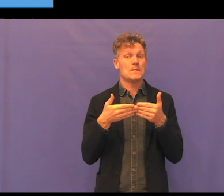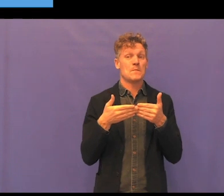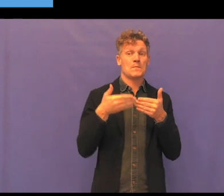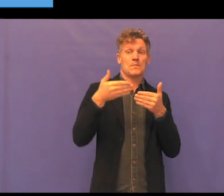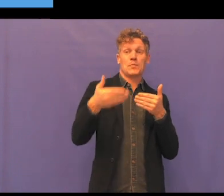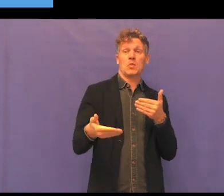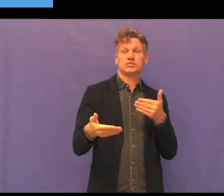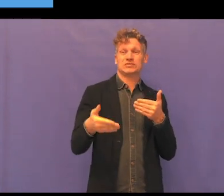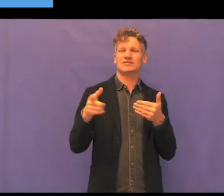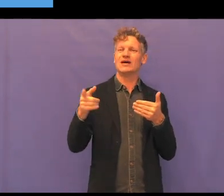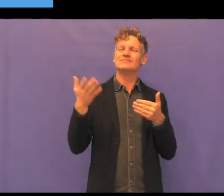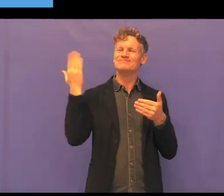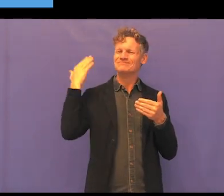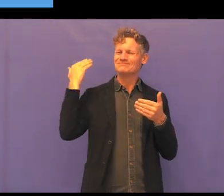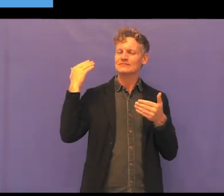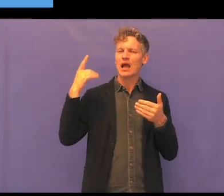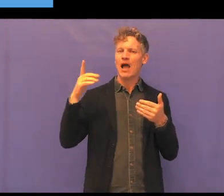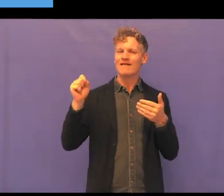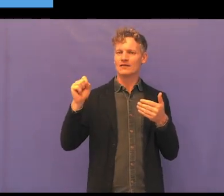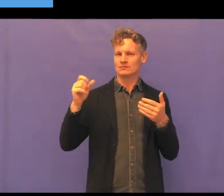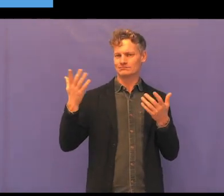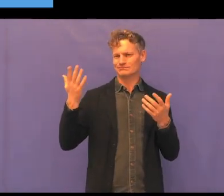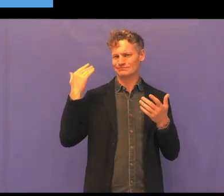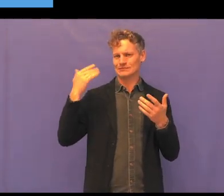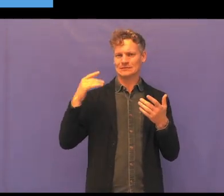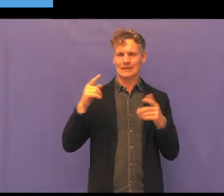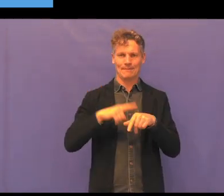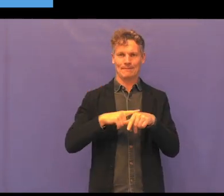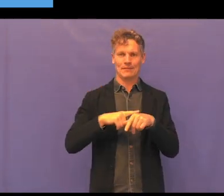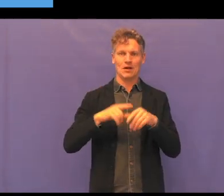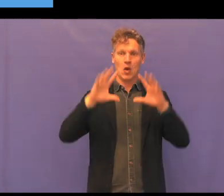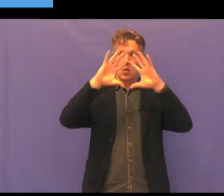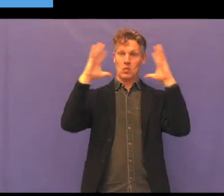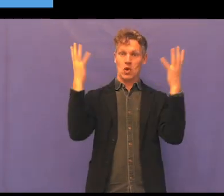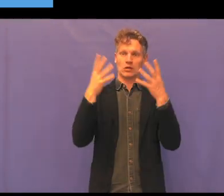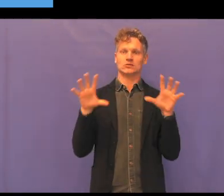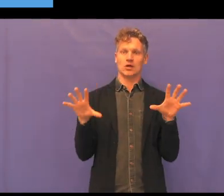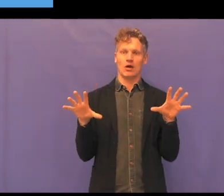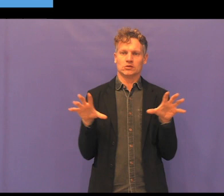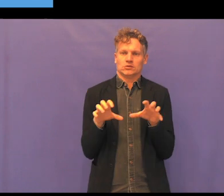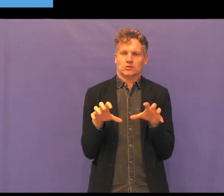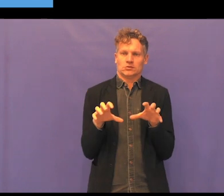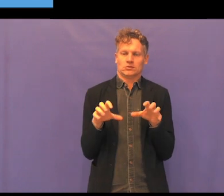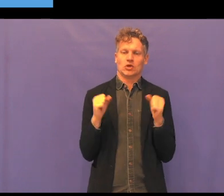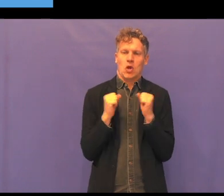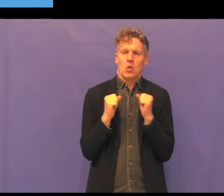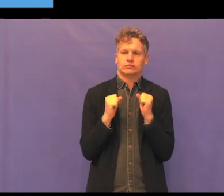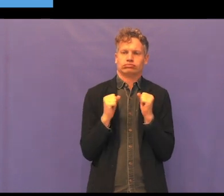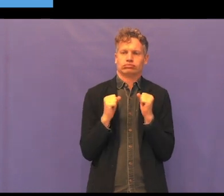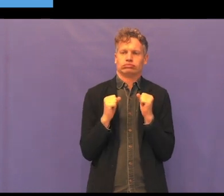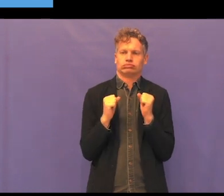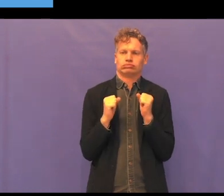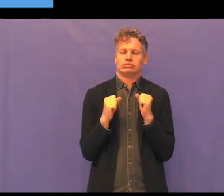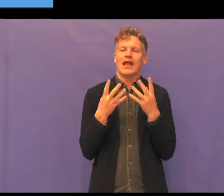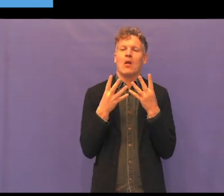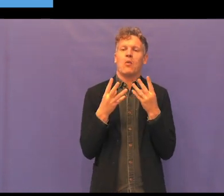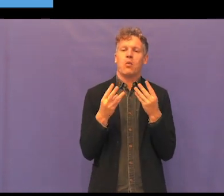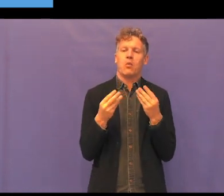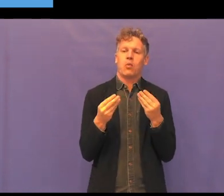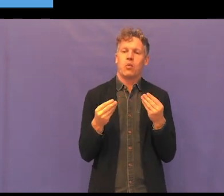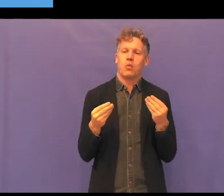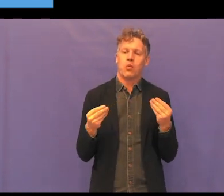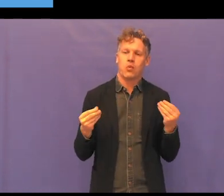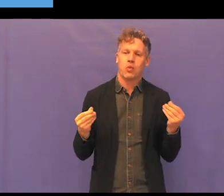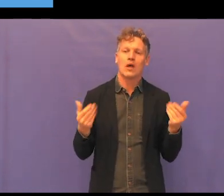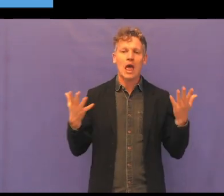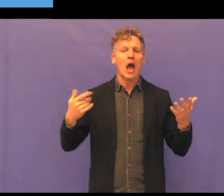of translation in its written form. We get writing instruments, the emergence of settled civilizations, and so on.